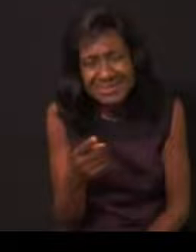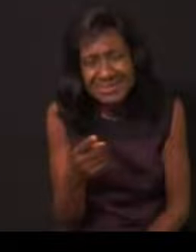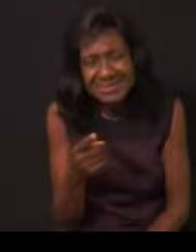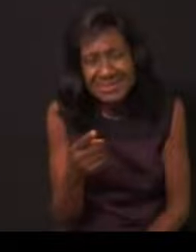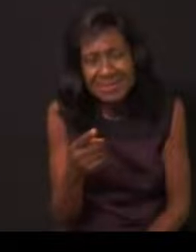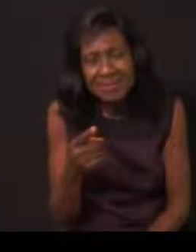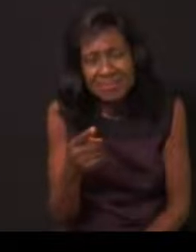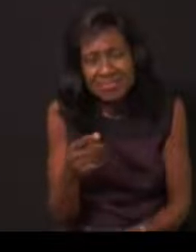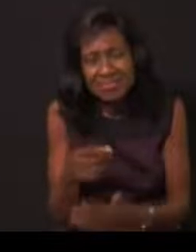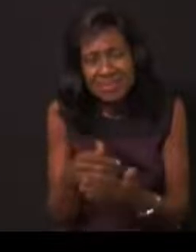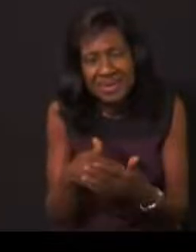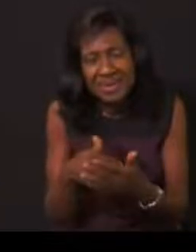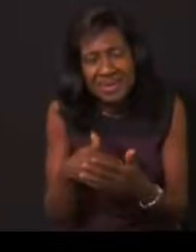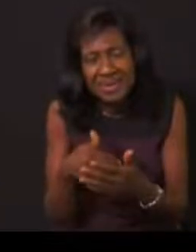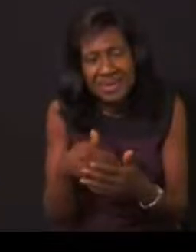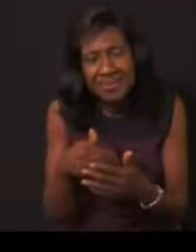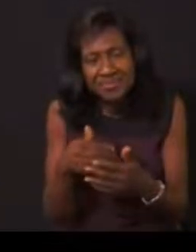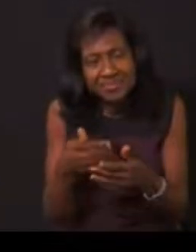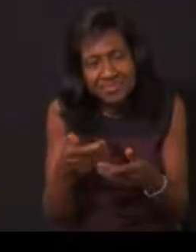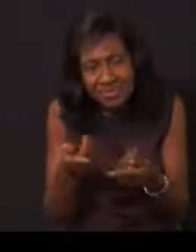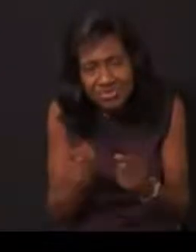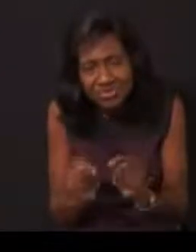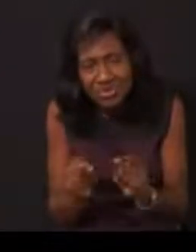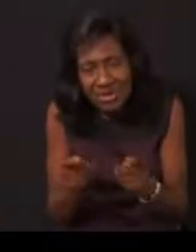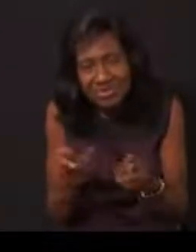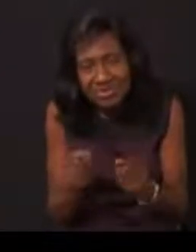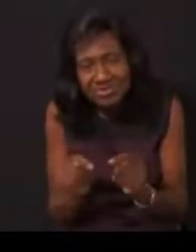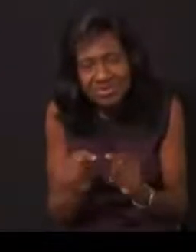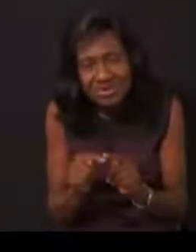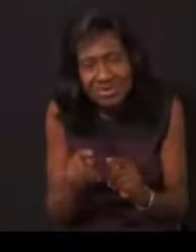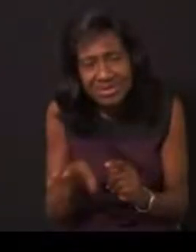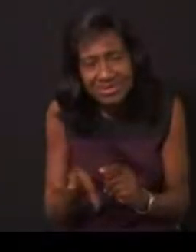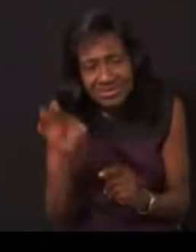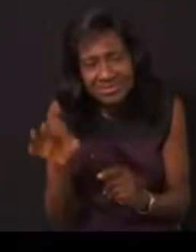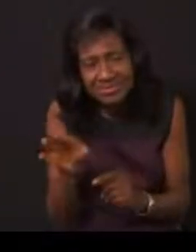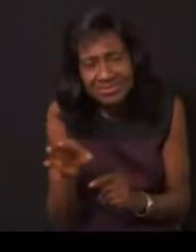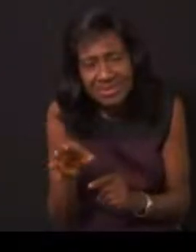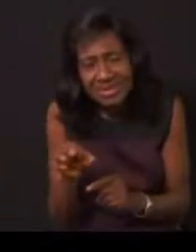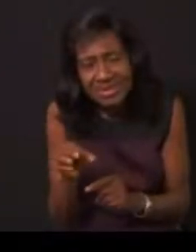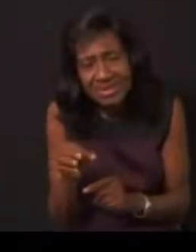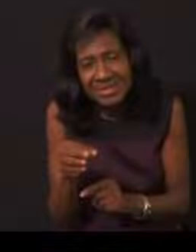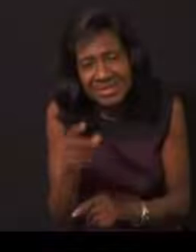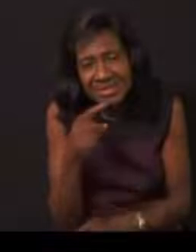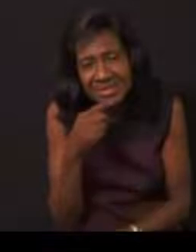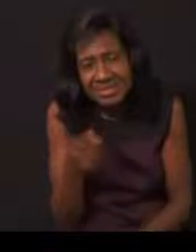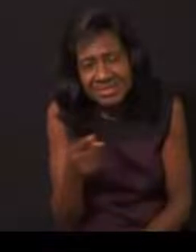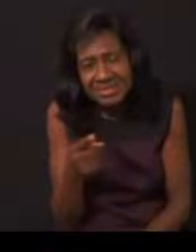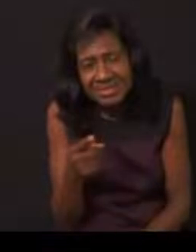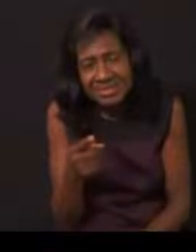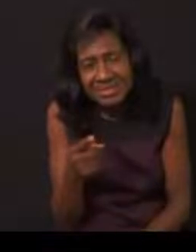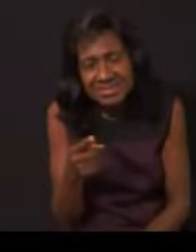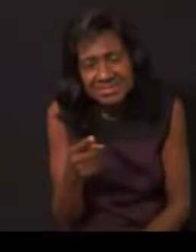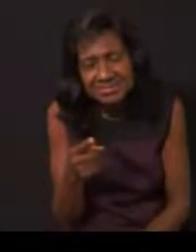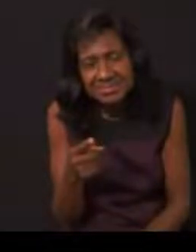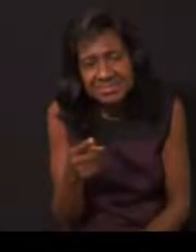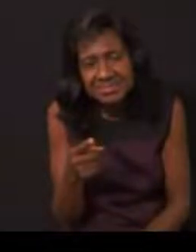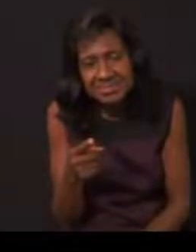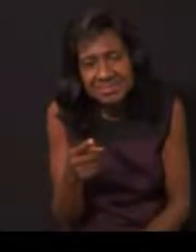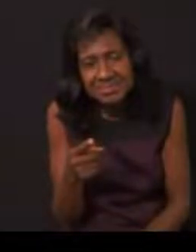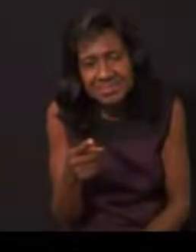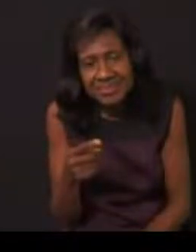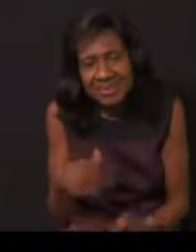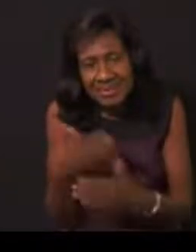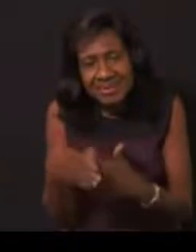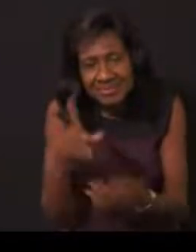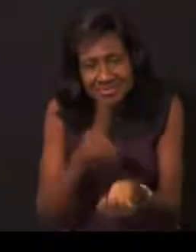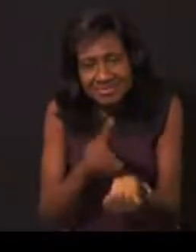know, small island, but we're doing everything in the right processes in order to have that position filled in very short order, and